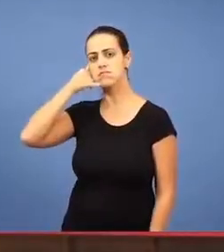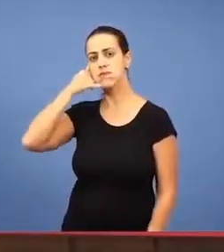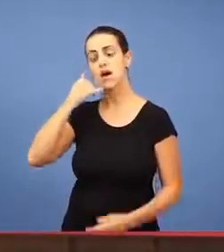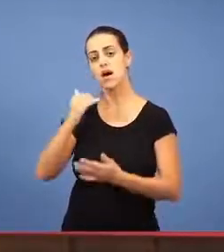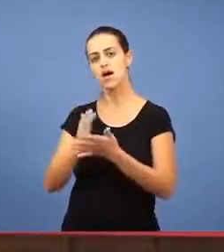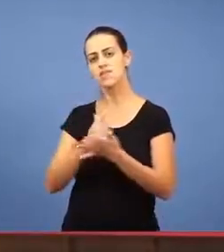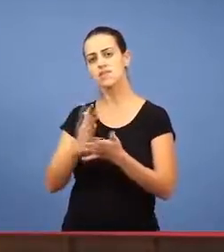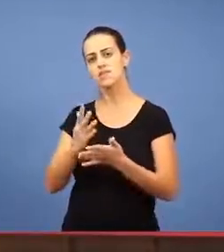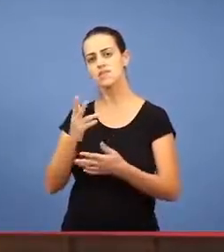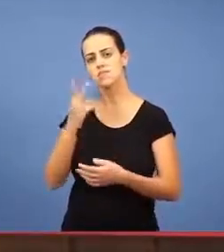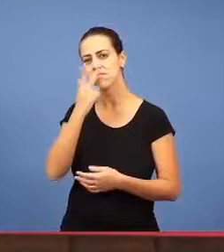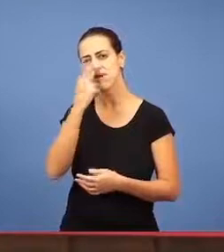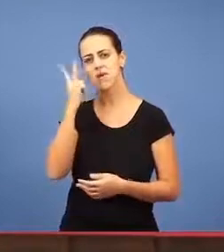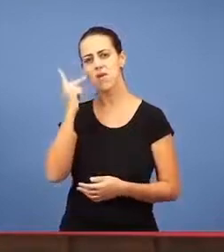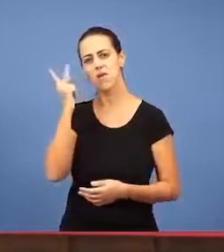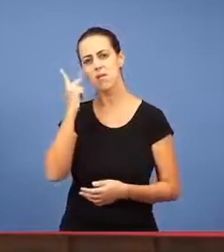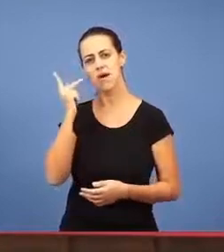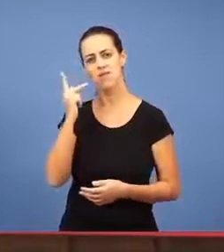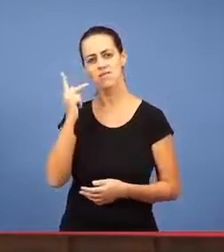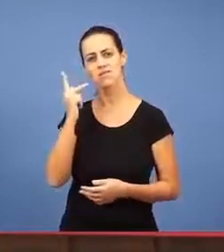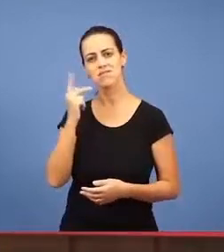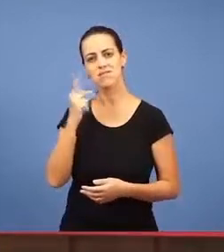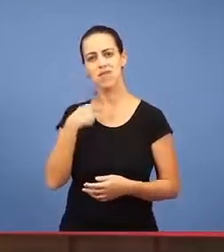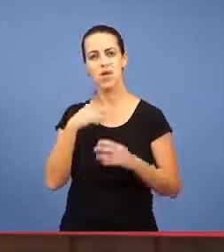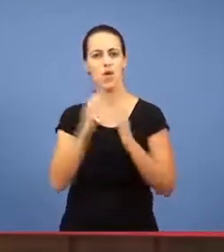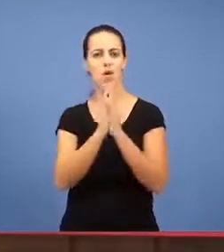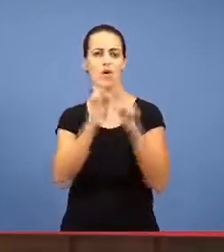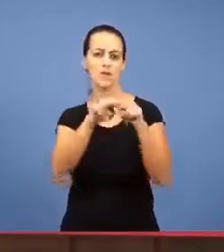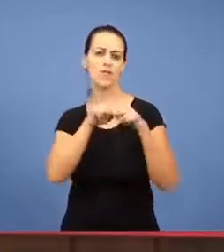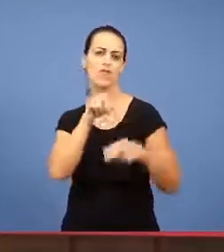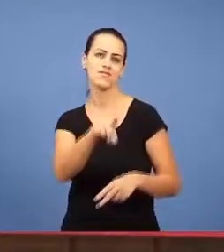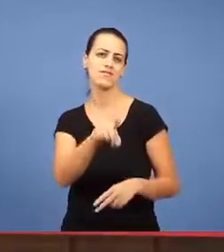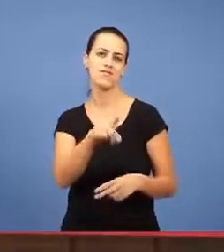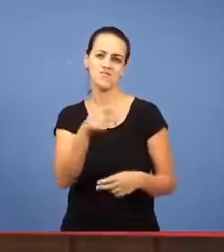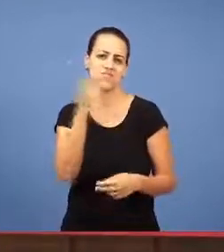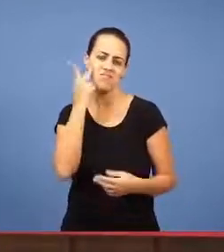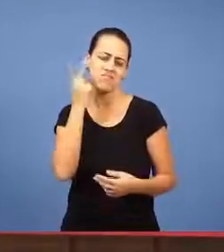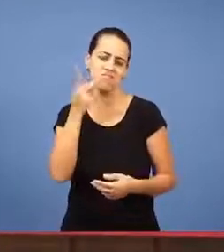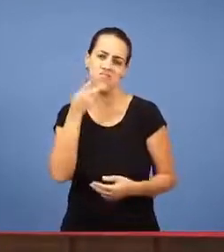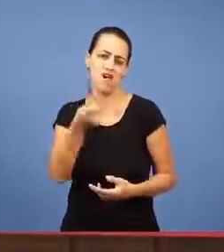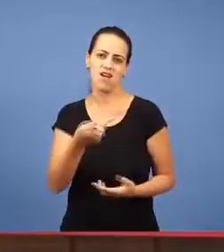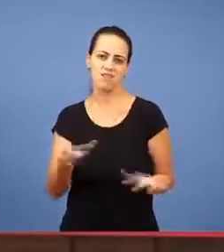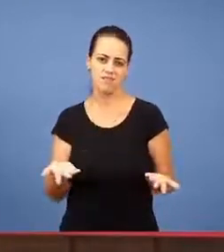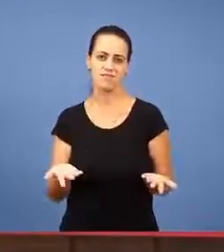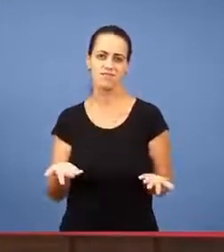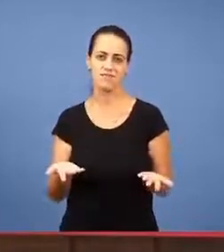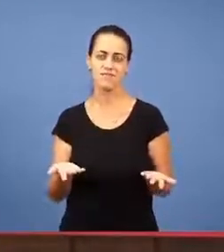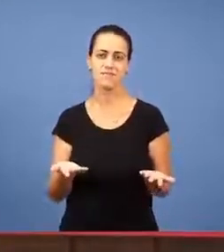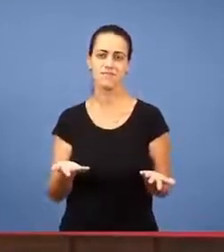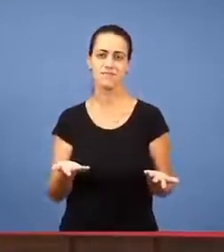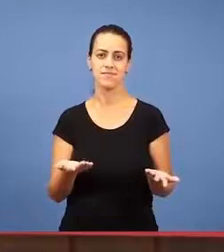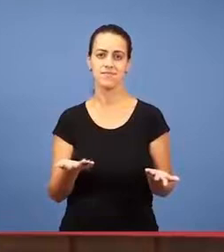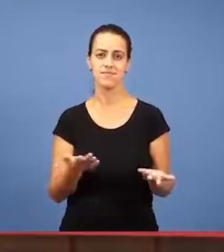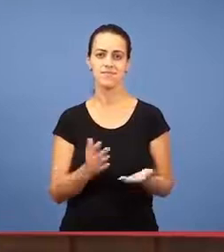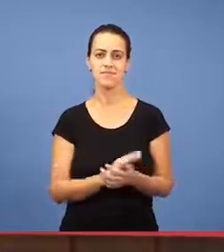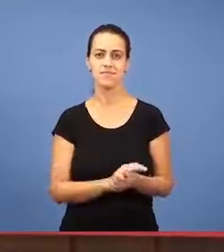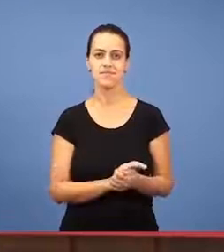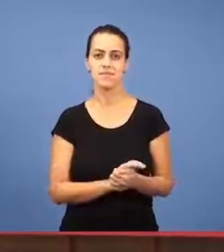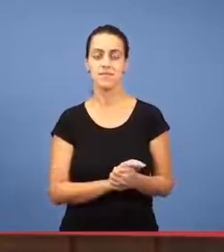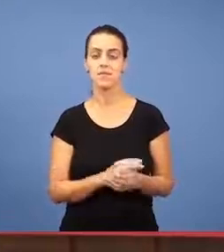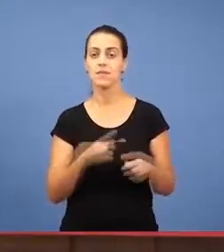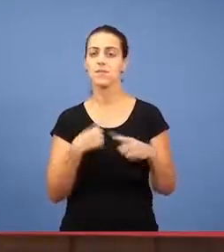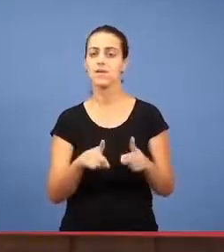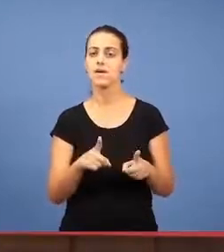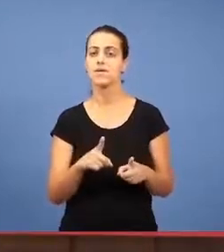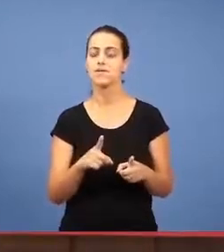it's very common for us to say that we are praying to people, but in fact, what